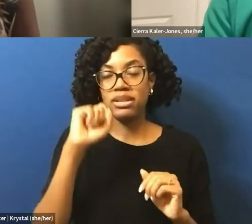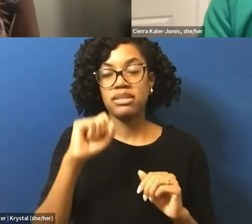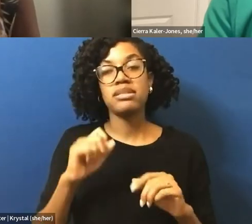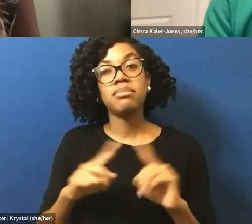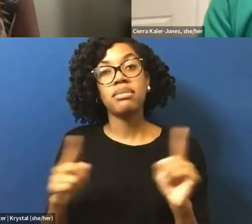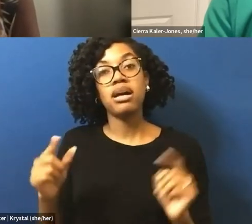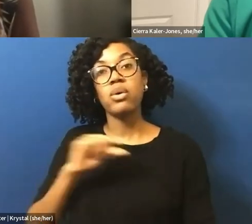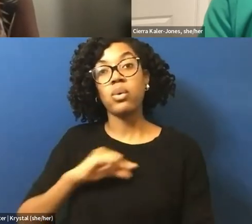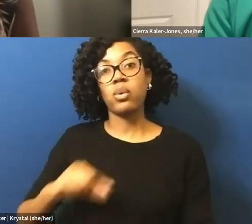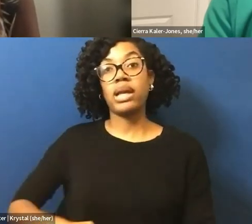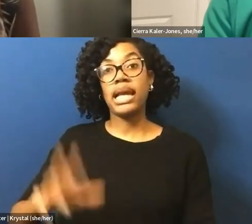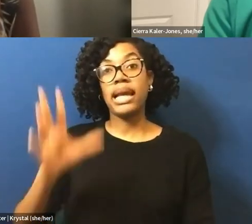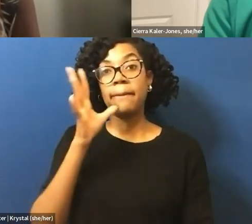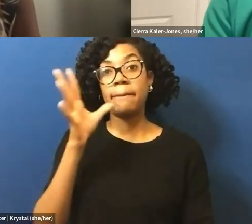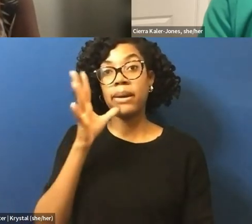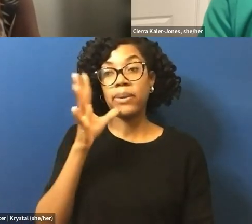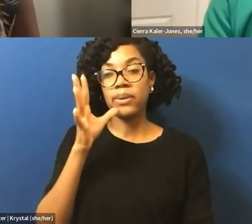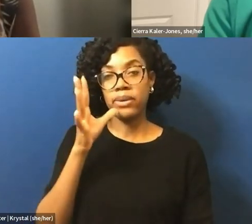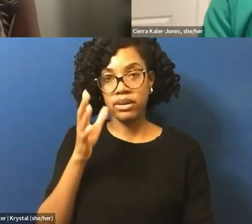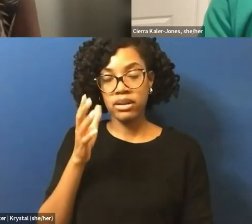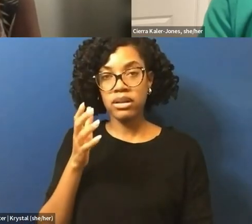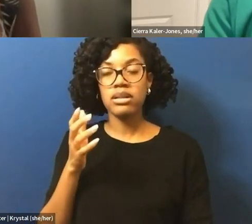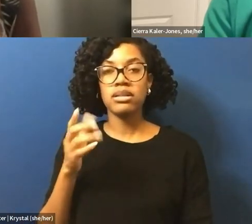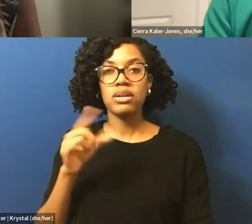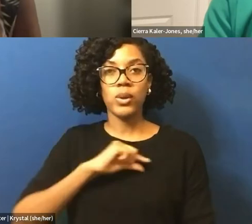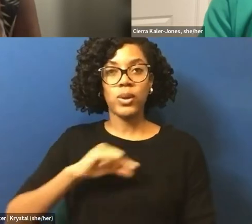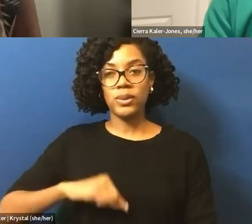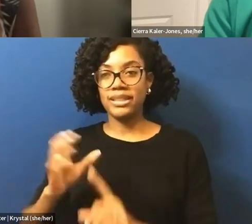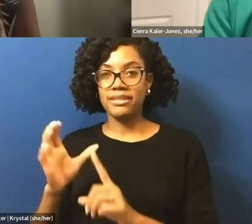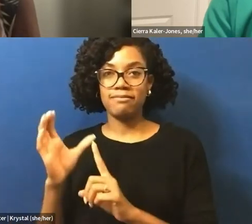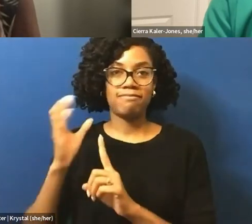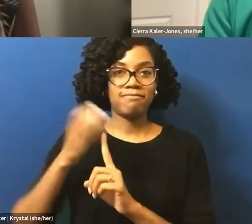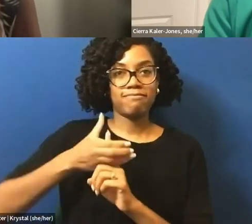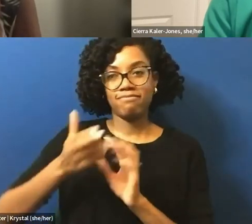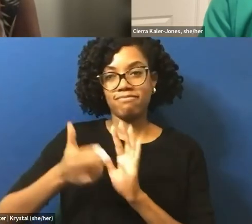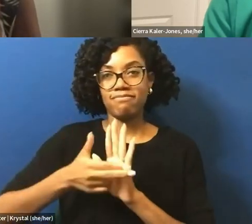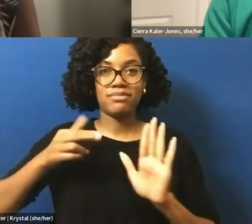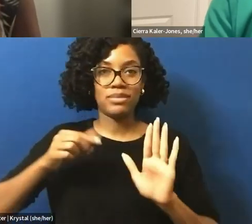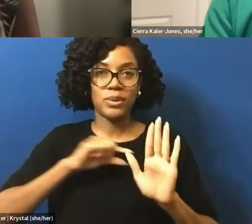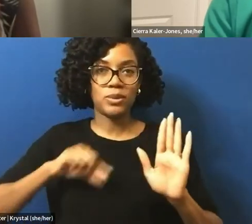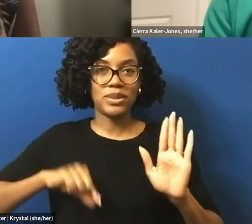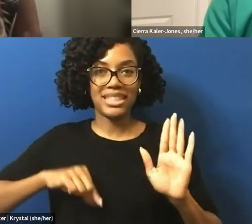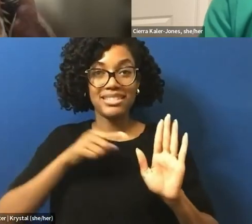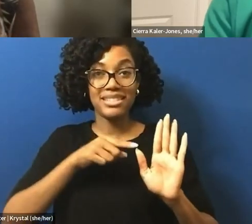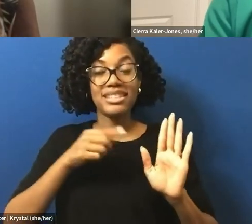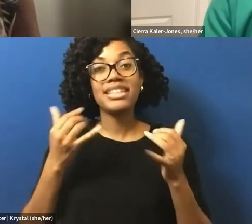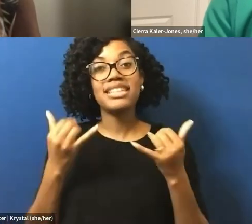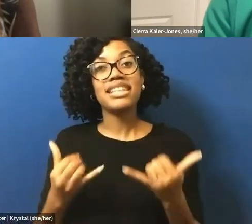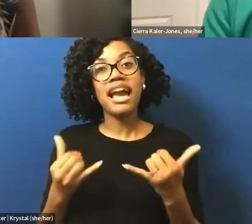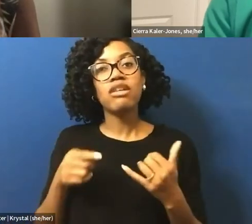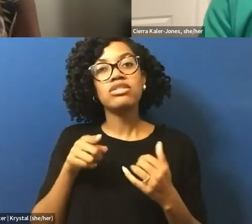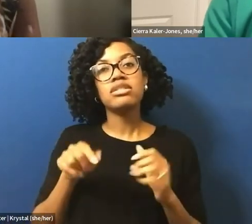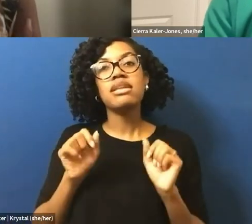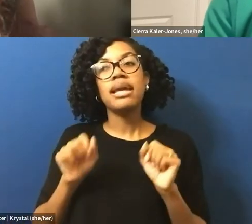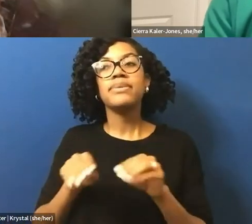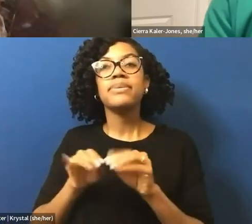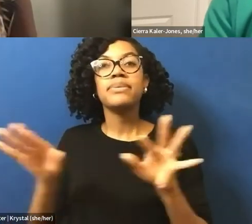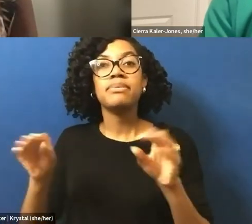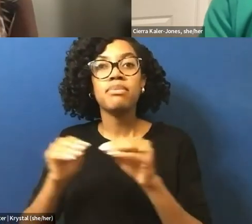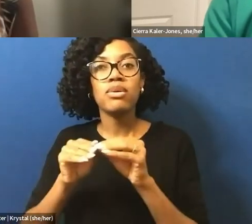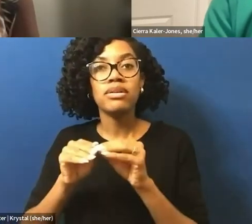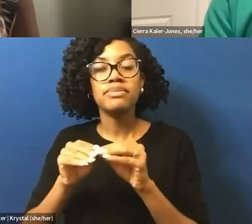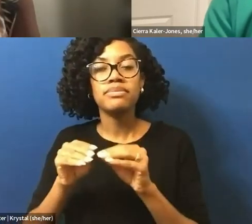to be in a lot of the central places where Black nationalism was being practiced and theorized. So what do I mean by that?